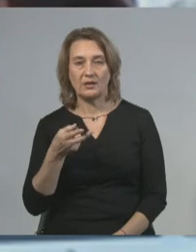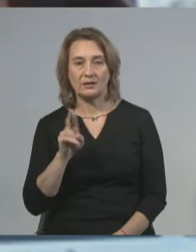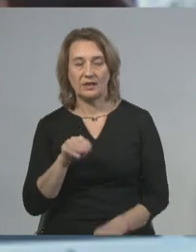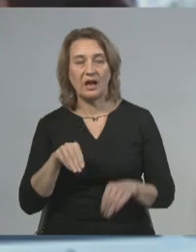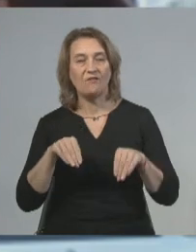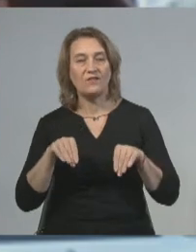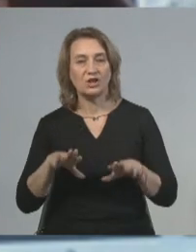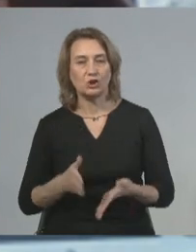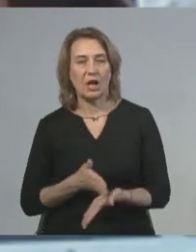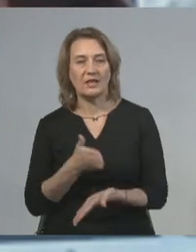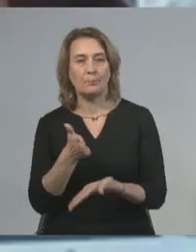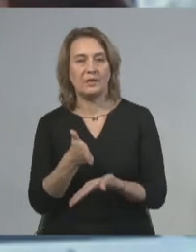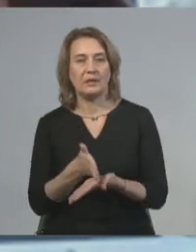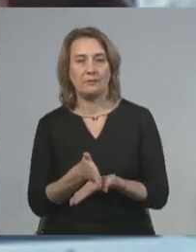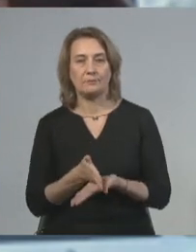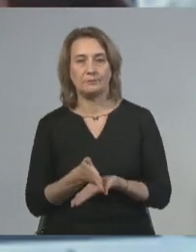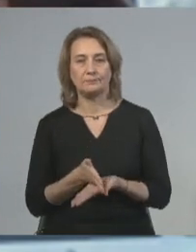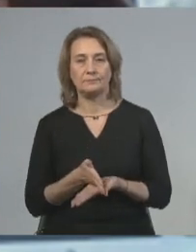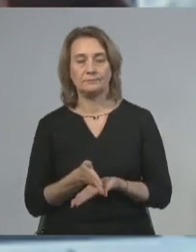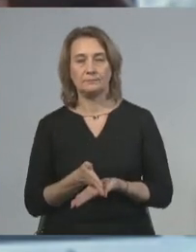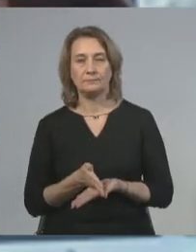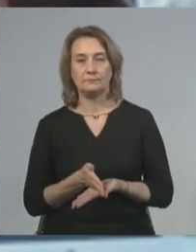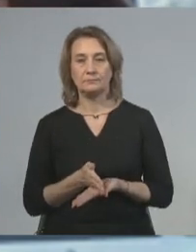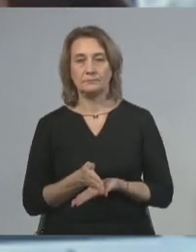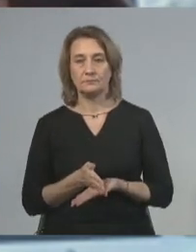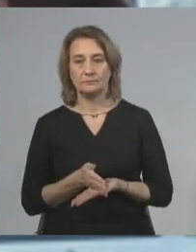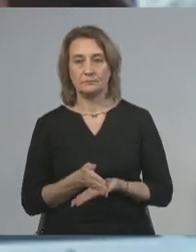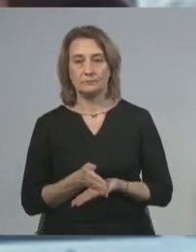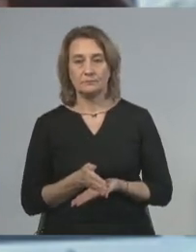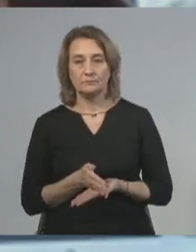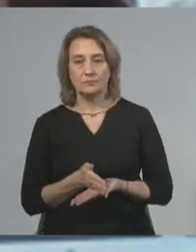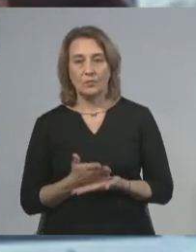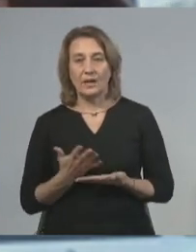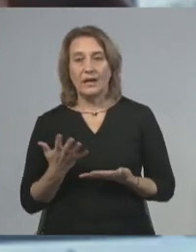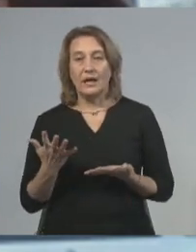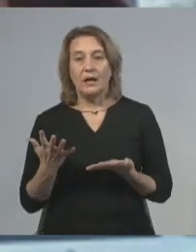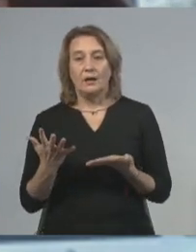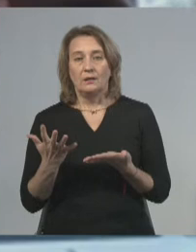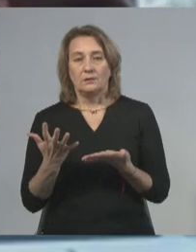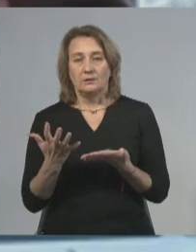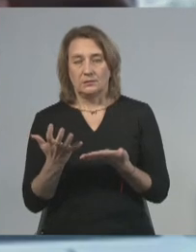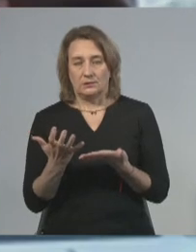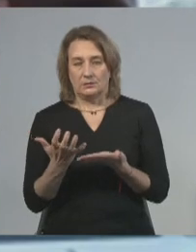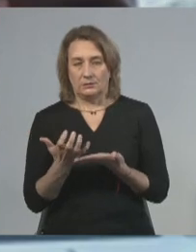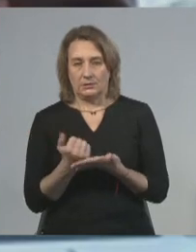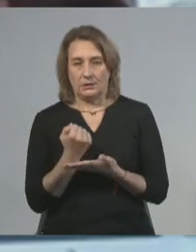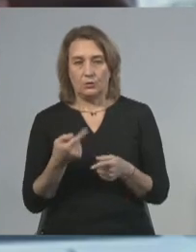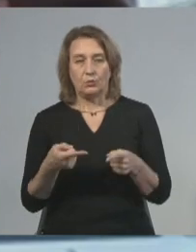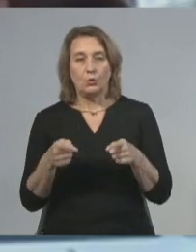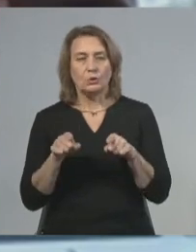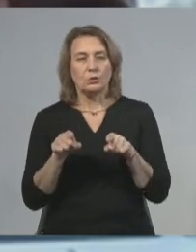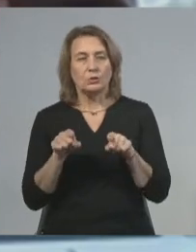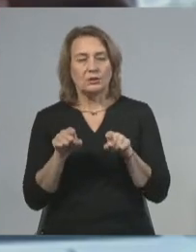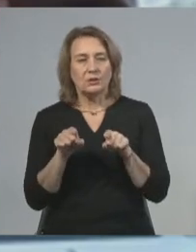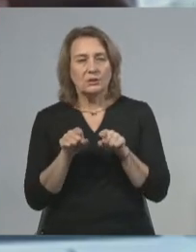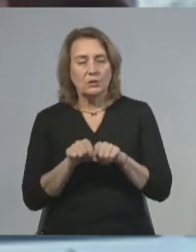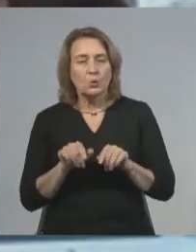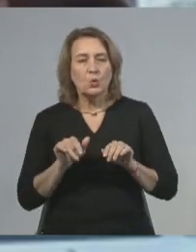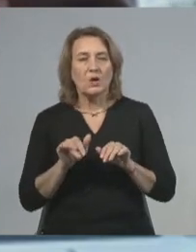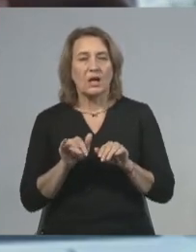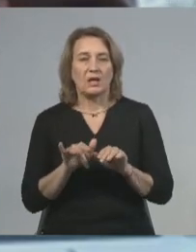to is to find this thin line it's still very thin but you can feel it uh before and